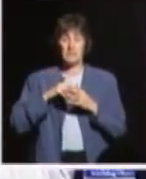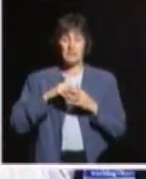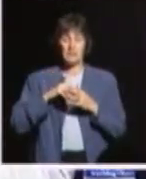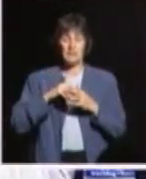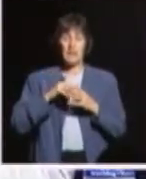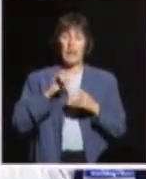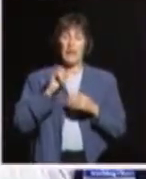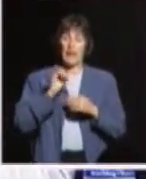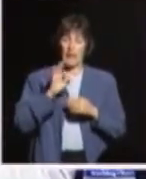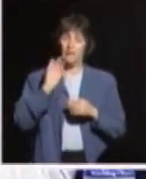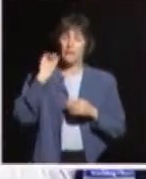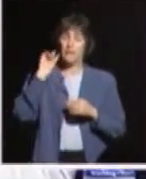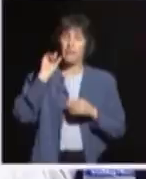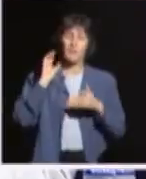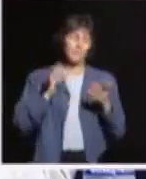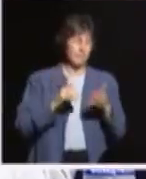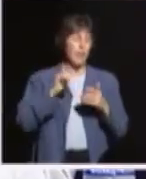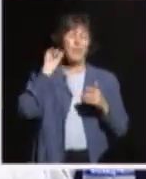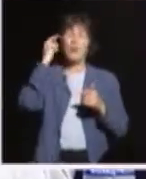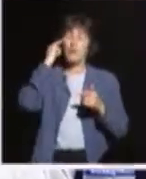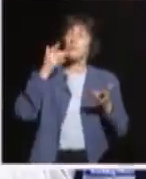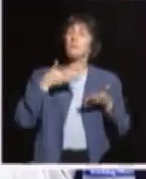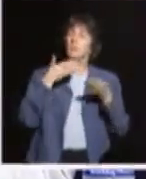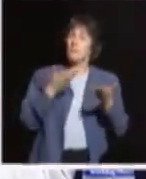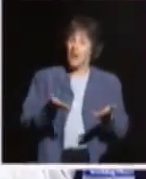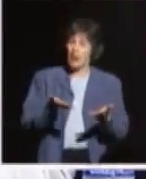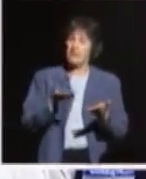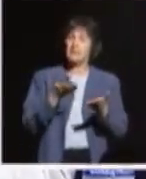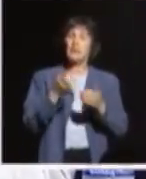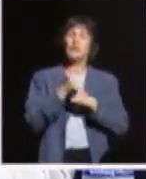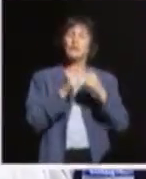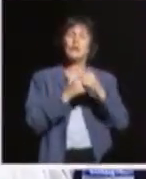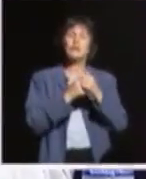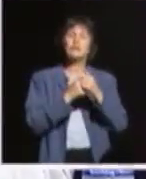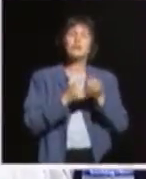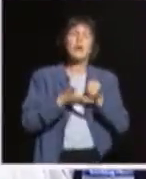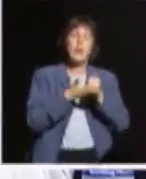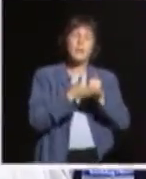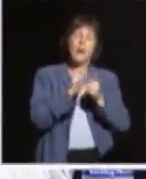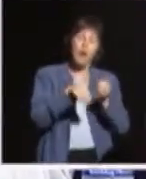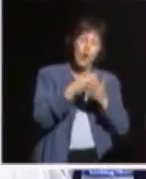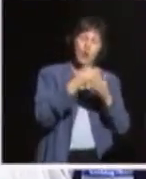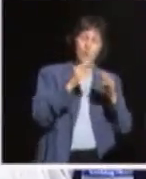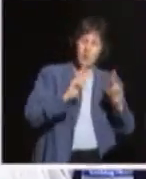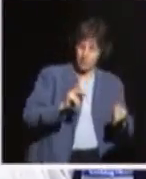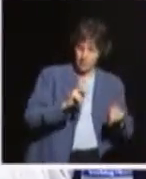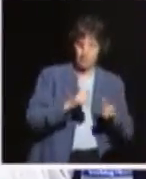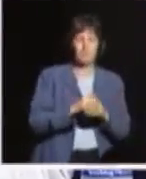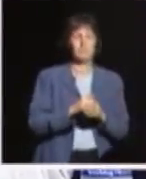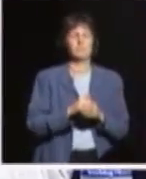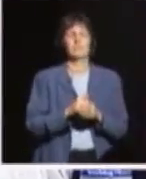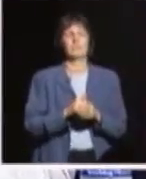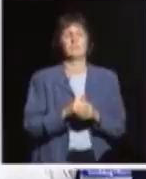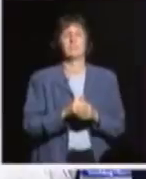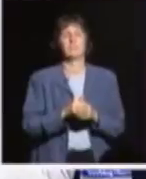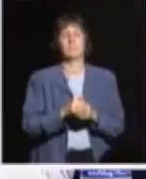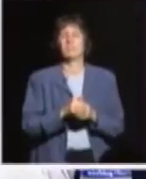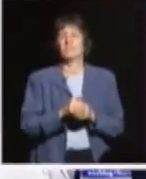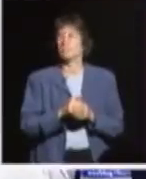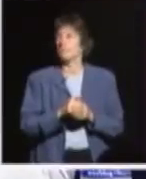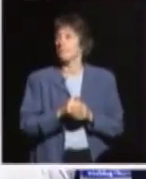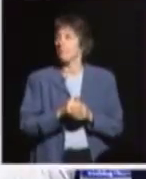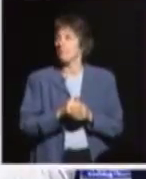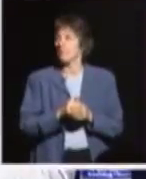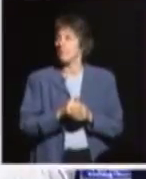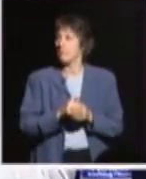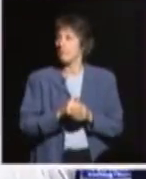if government provides the infrastructure for the benefits of all people, and again, for the small amount of